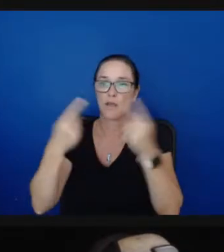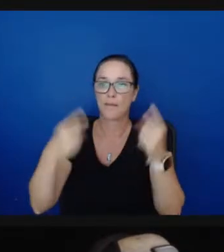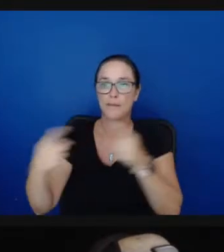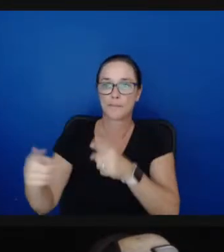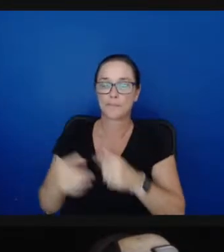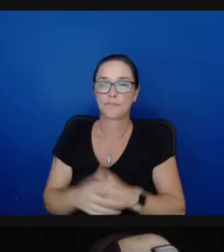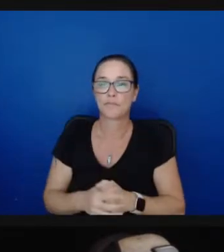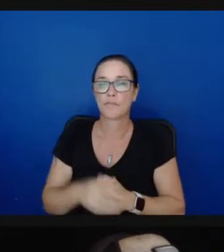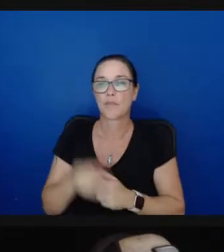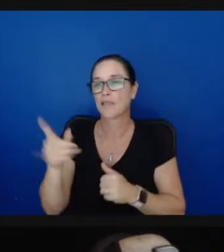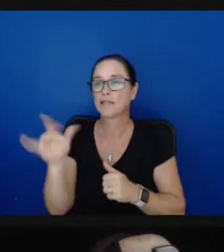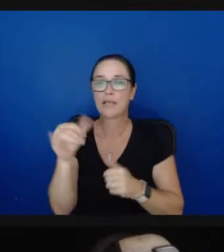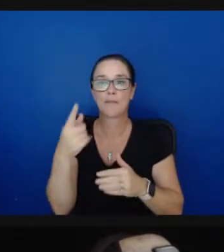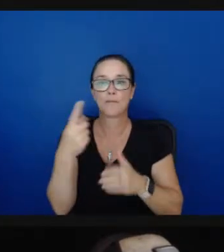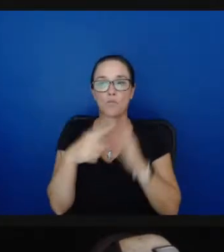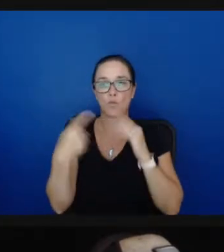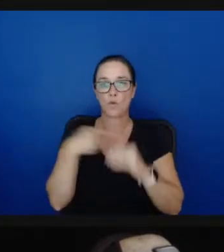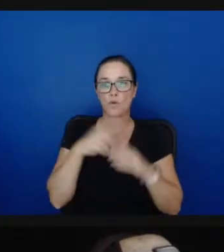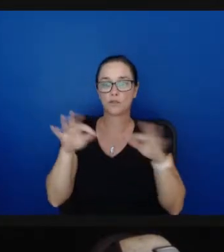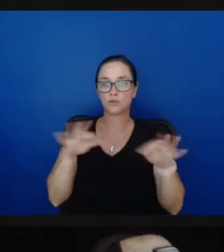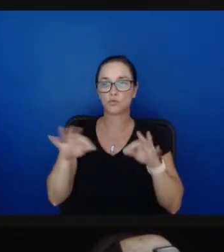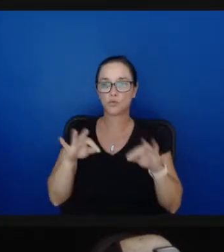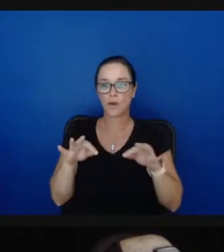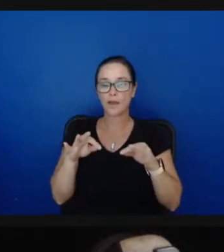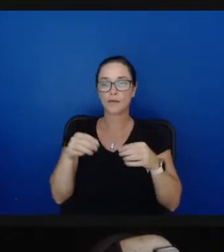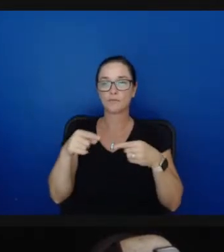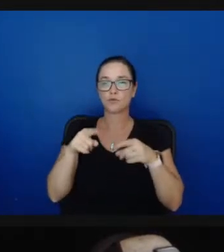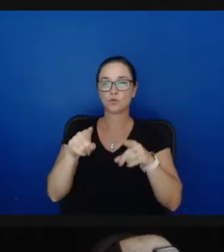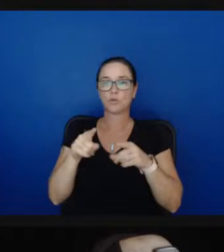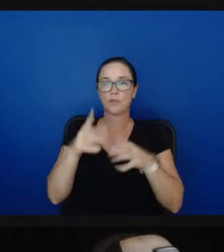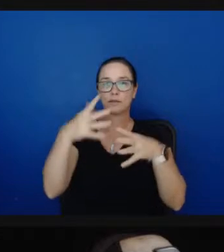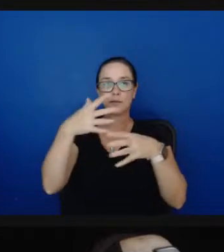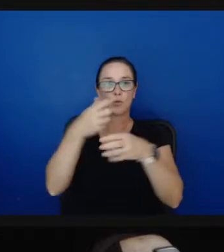This is the same as we described in our summary.